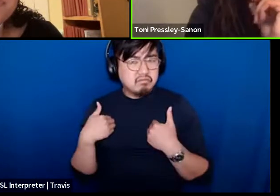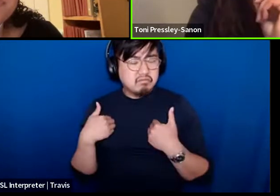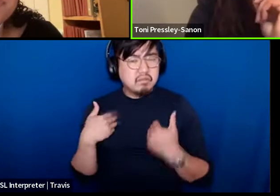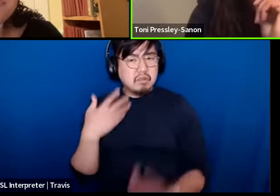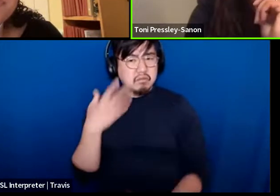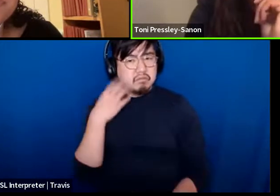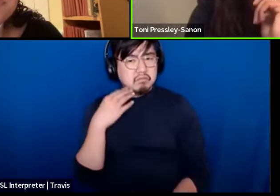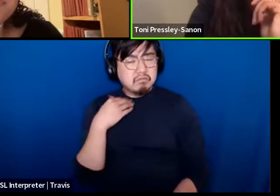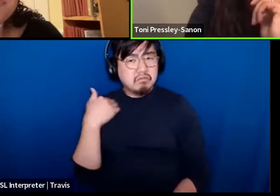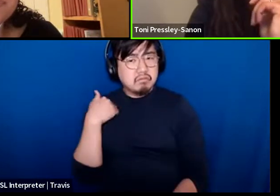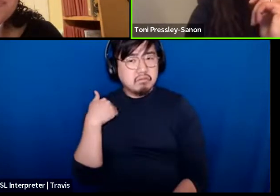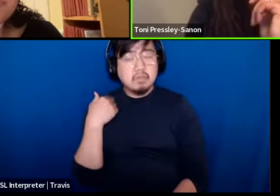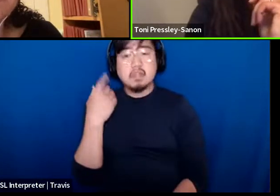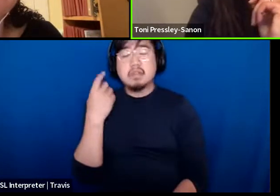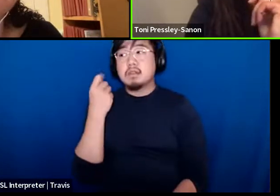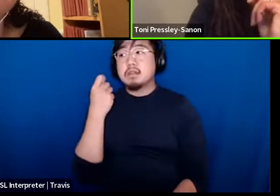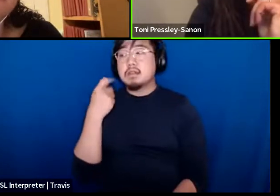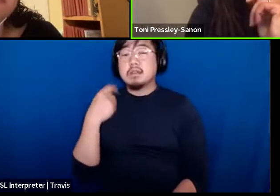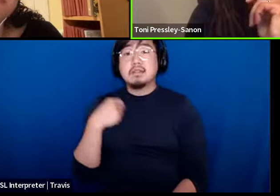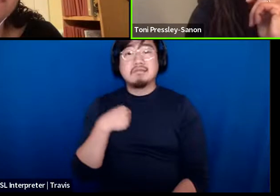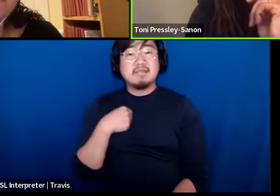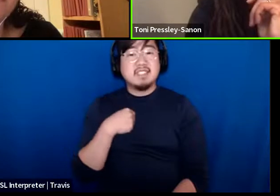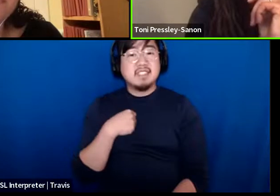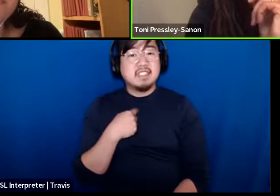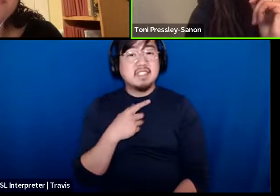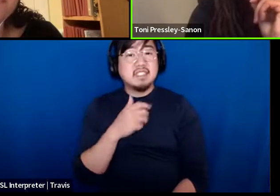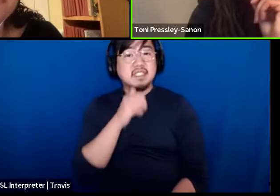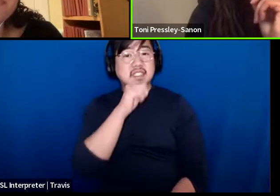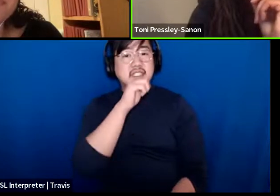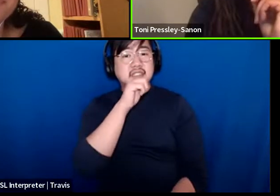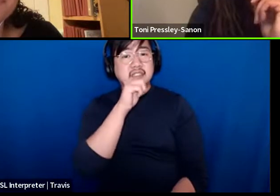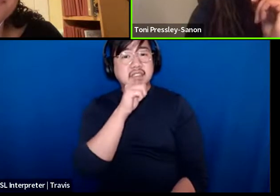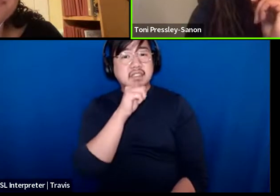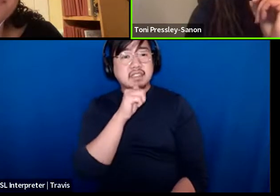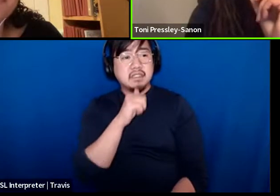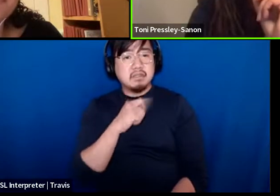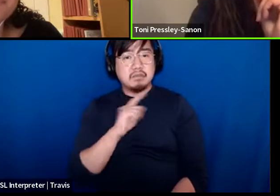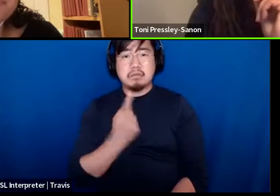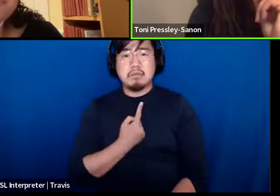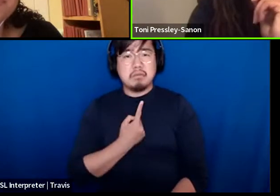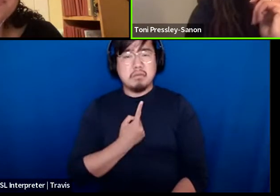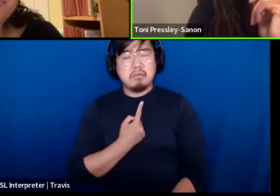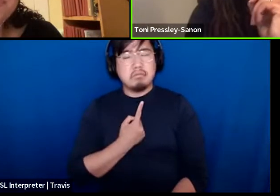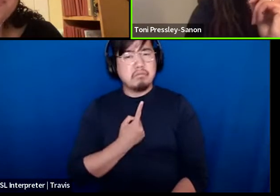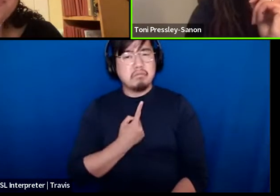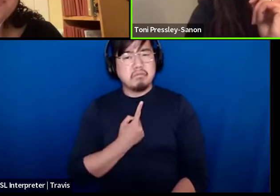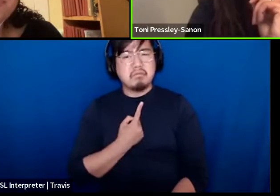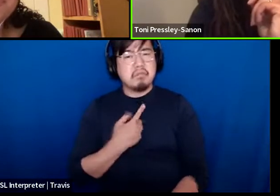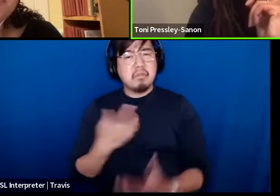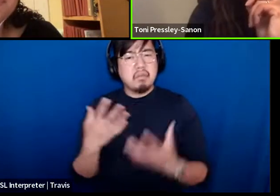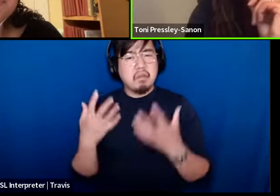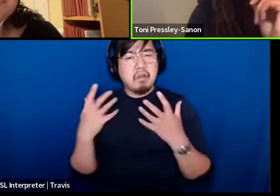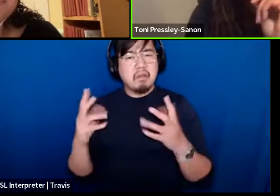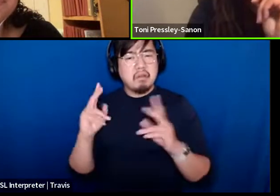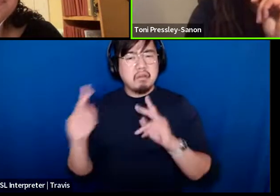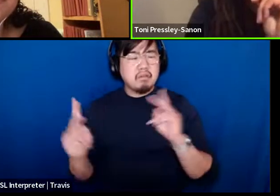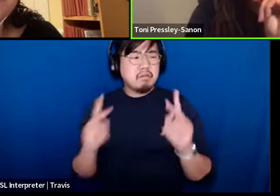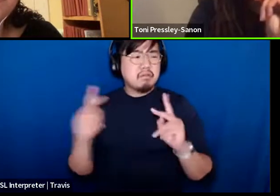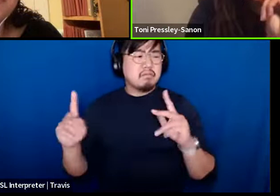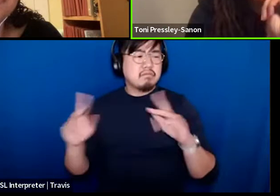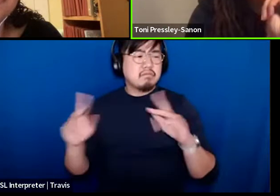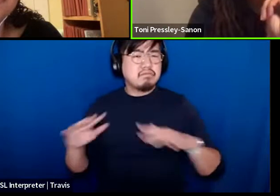is not my own as well. It has been shared by many, many, many, many people for hundreds of years.